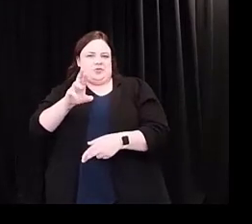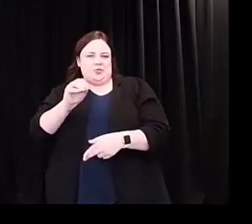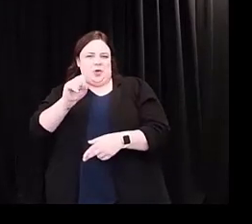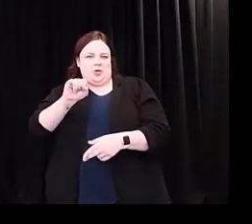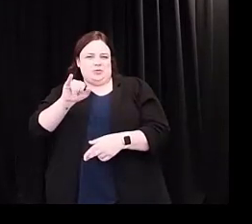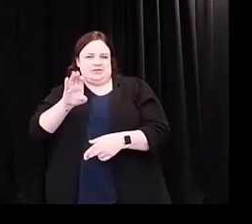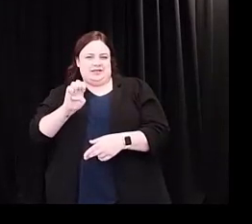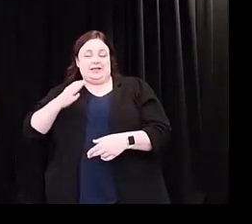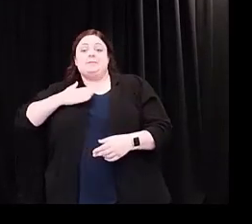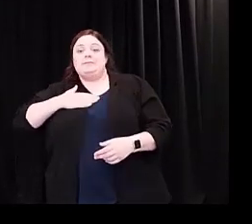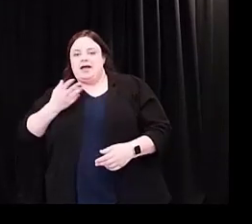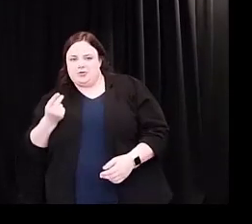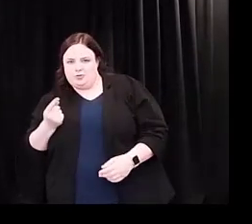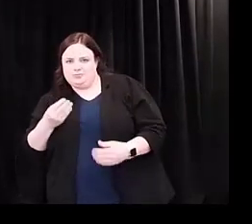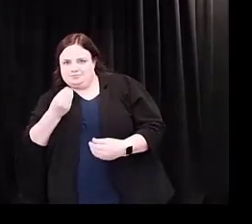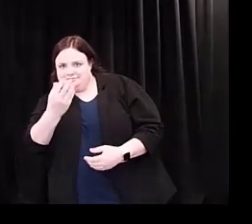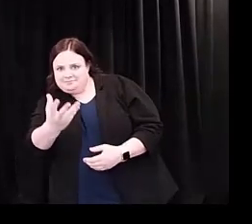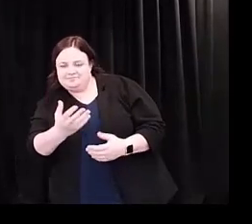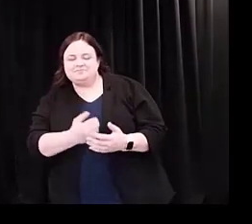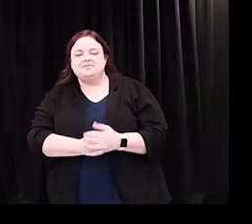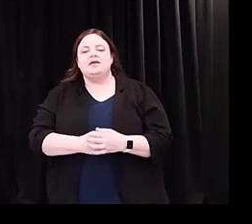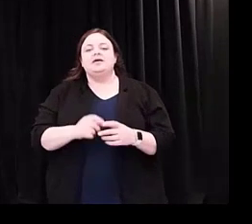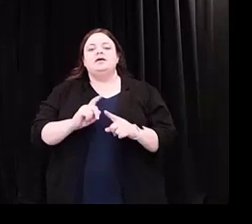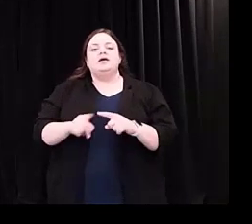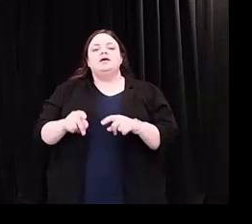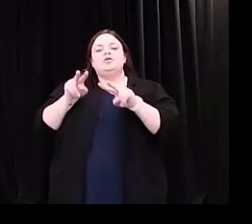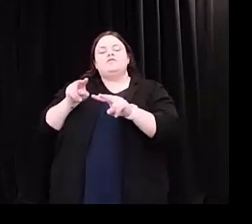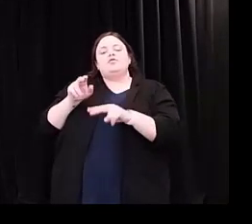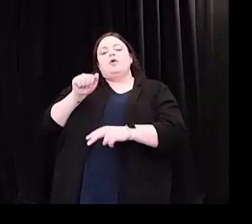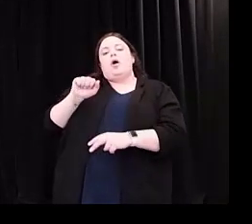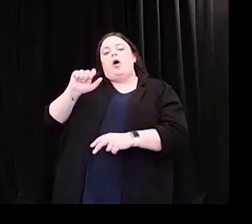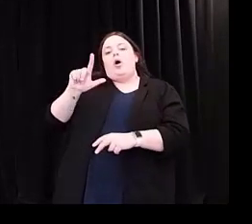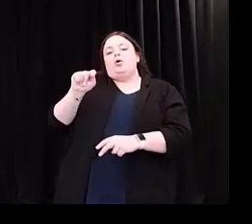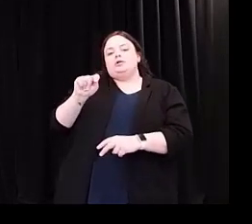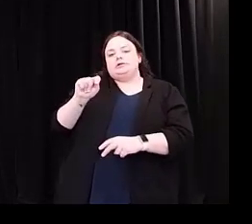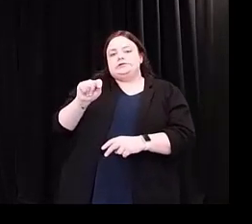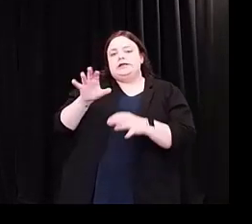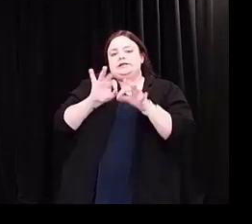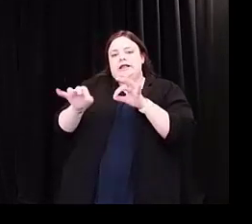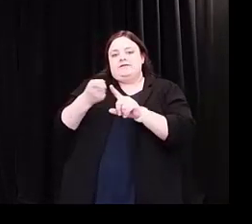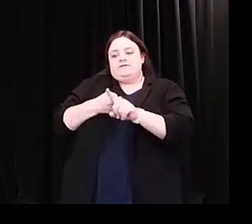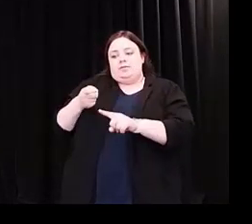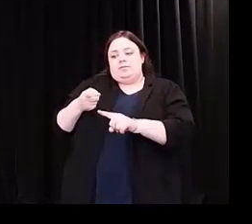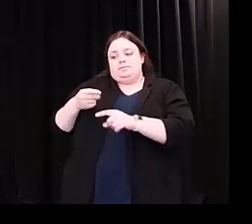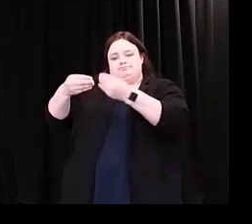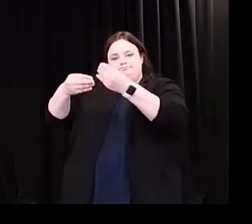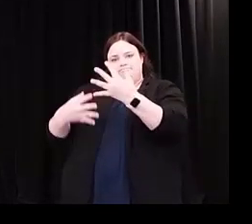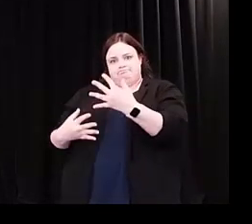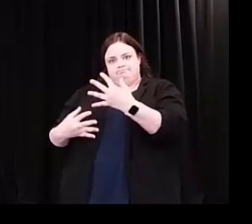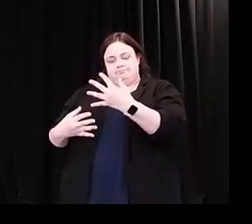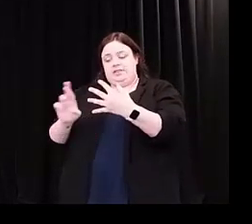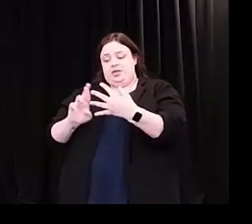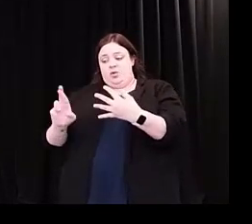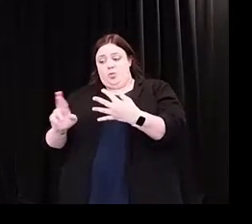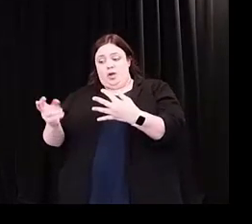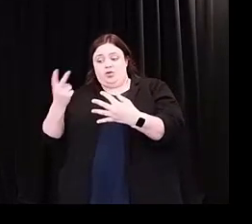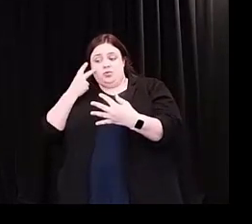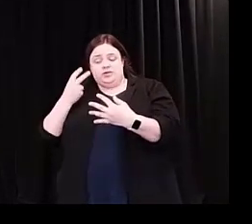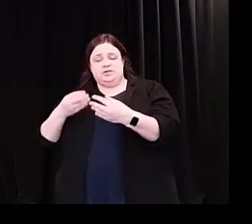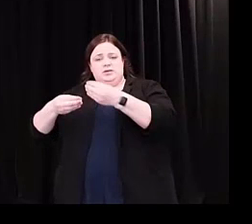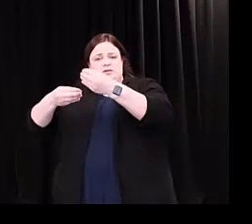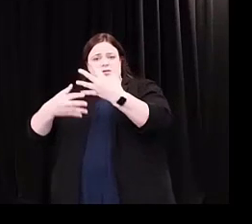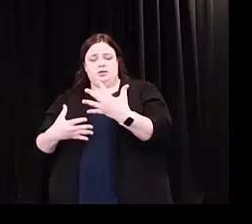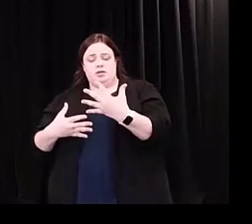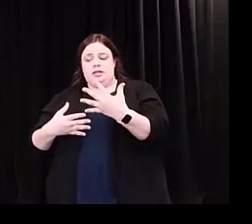pup. And you view the alt text from this pop-up menu. On this right-hand side of the screen is the pop-up